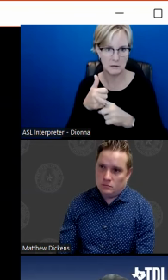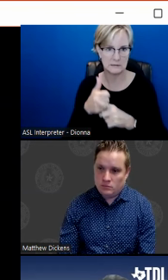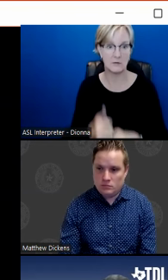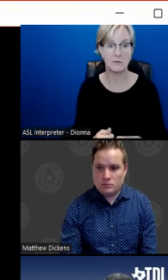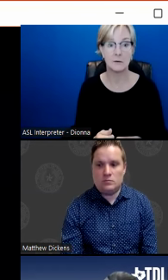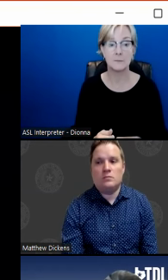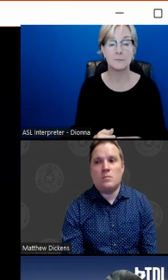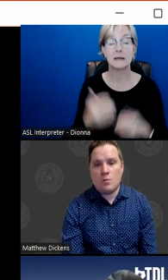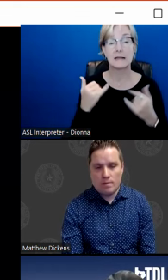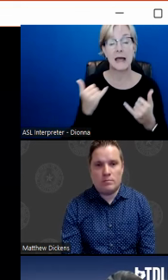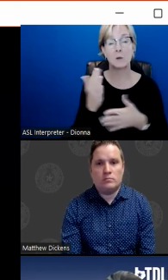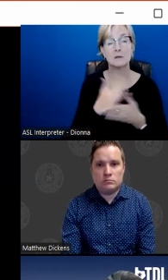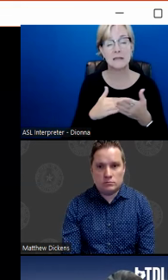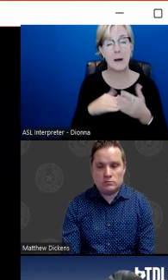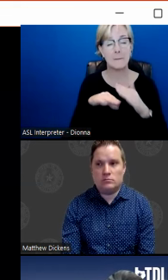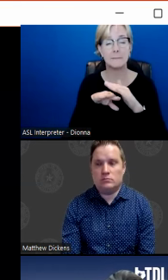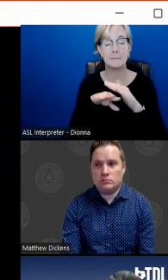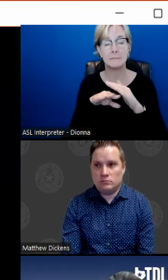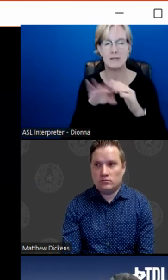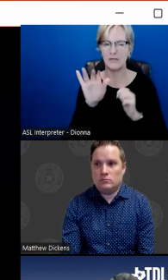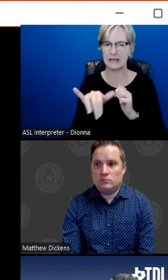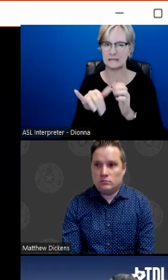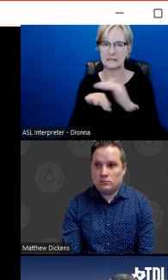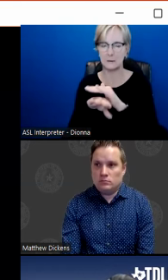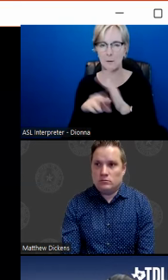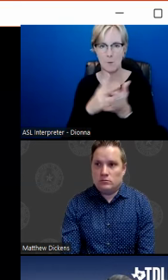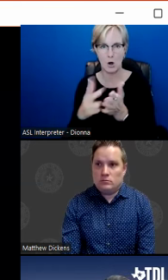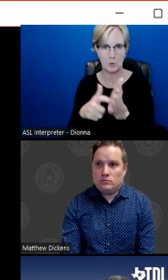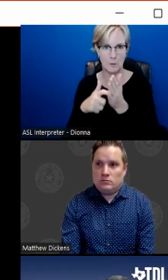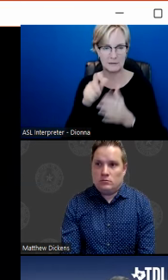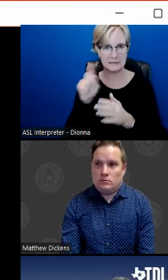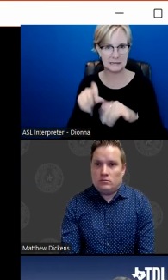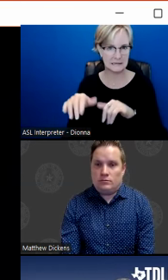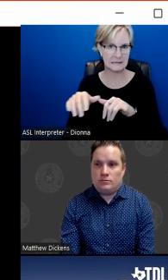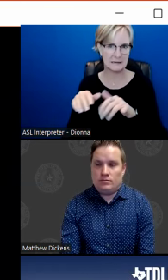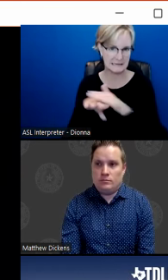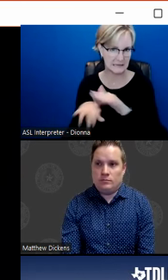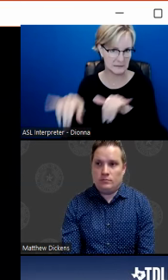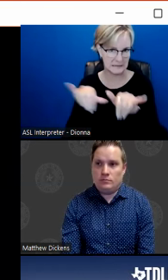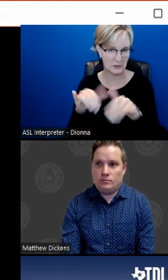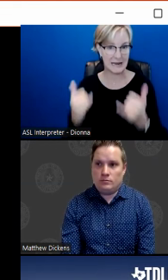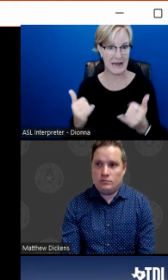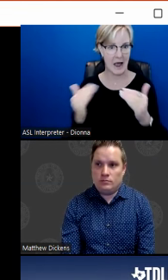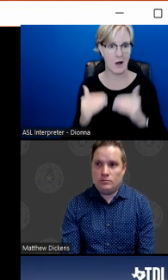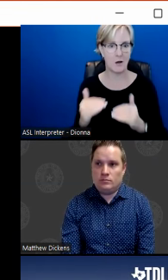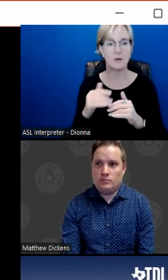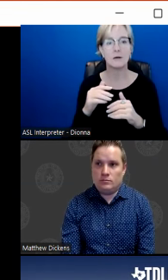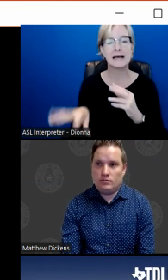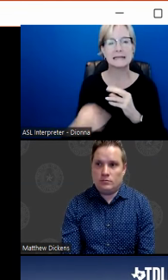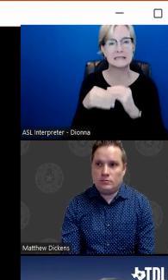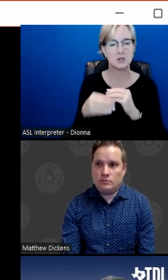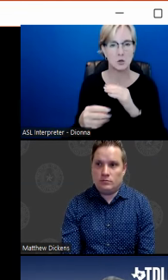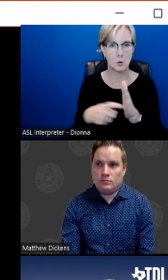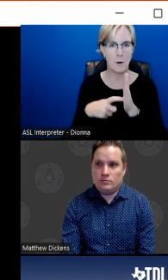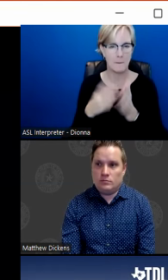Now, there were some those were the accessibility or parking requirements of the Texas Accessibility Standards. Let's go over the additional requirements